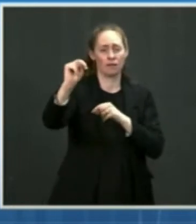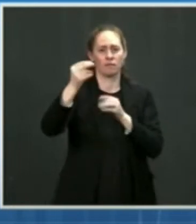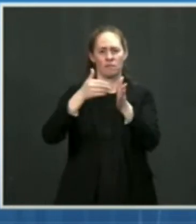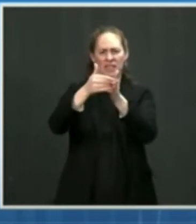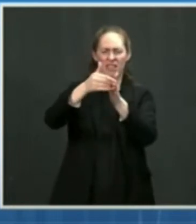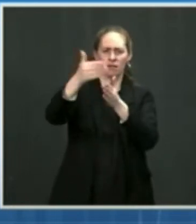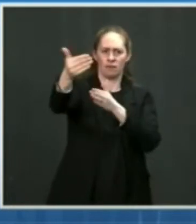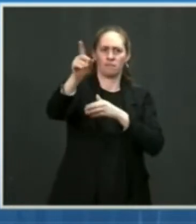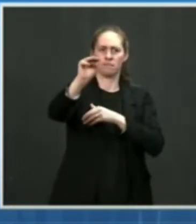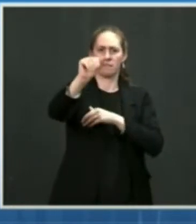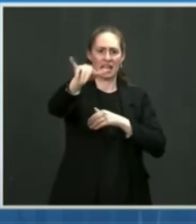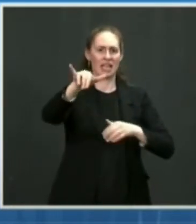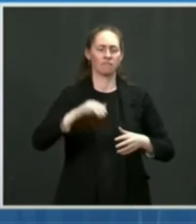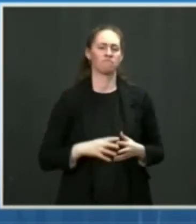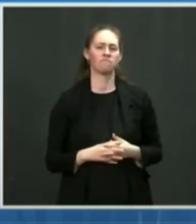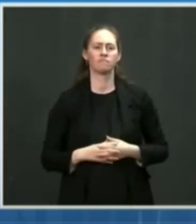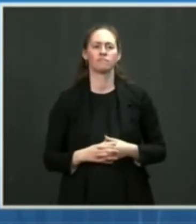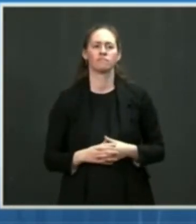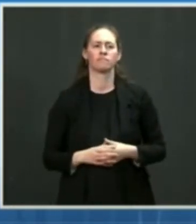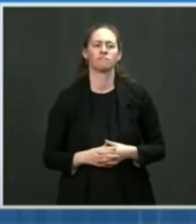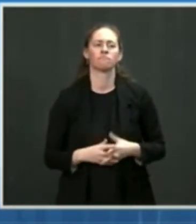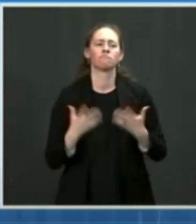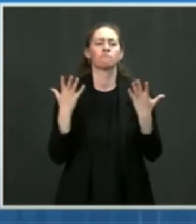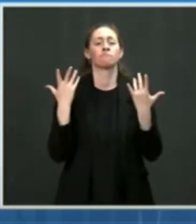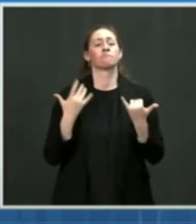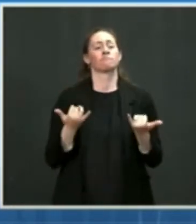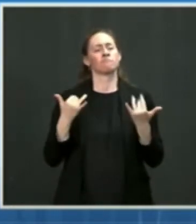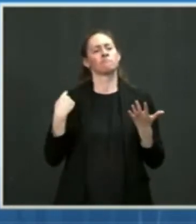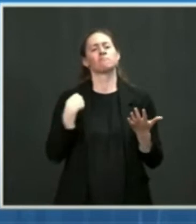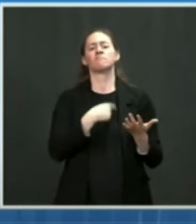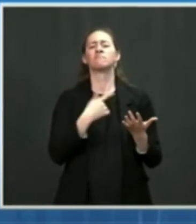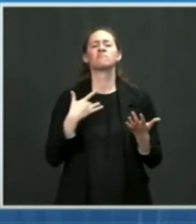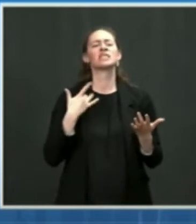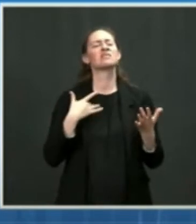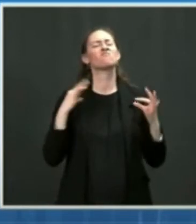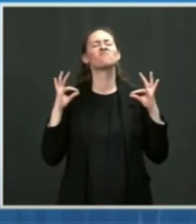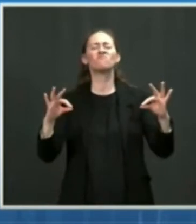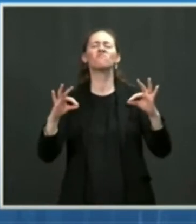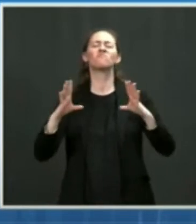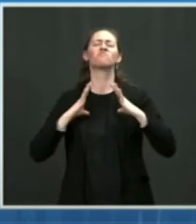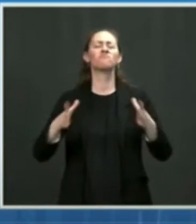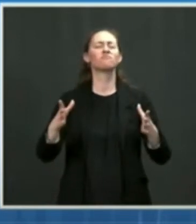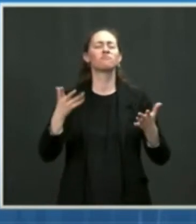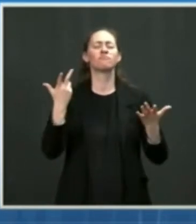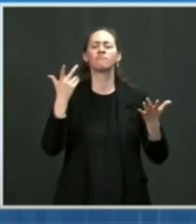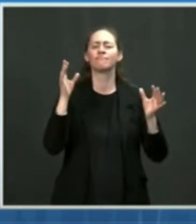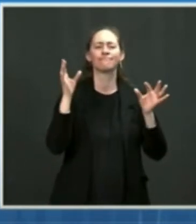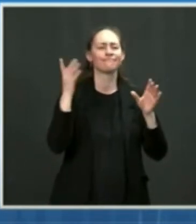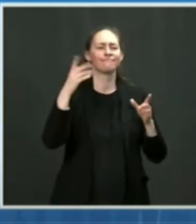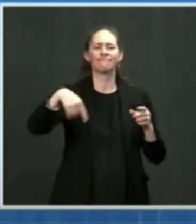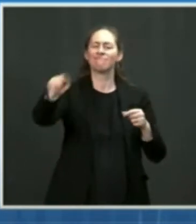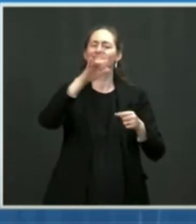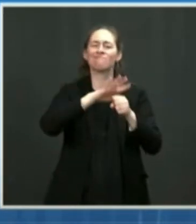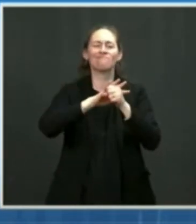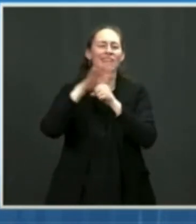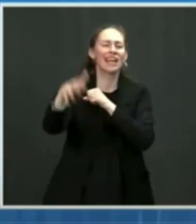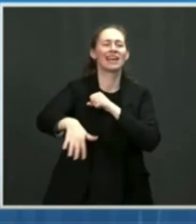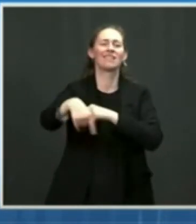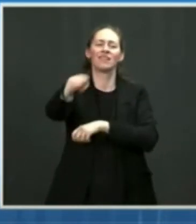remain confident, big picture, that we have more than enough vaccine to continue to vaccinate the public. Next question.